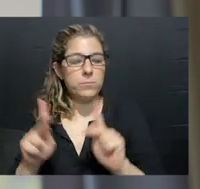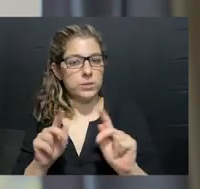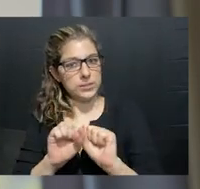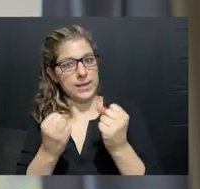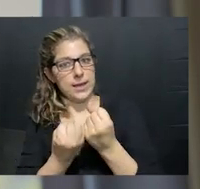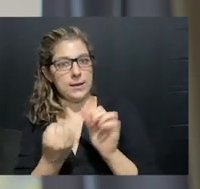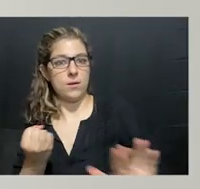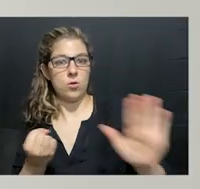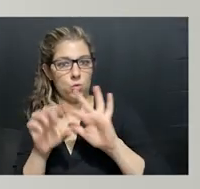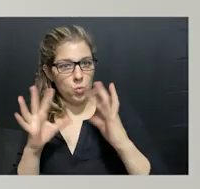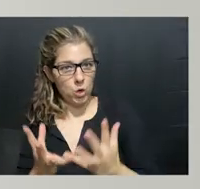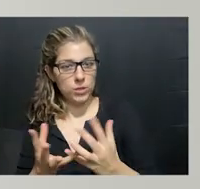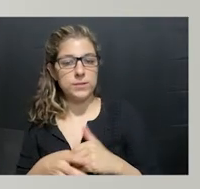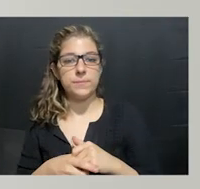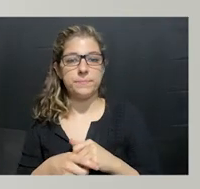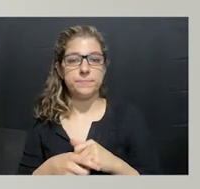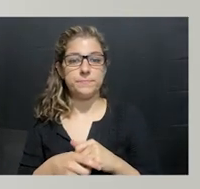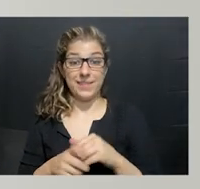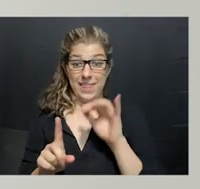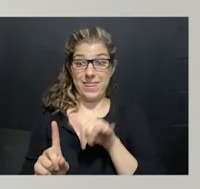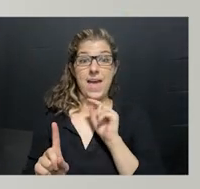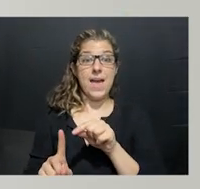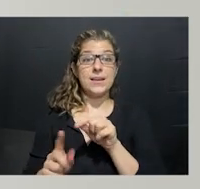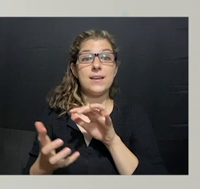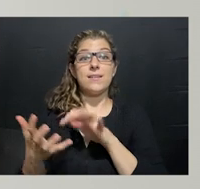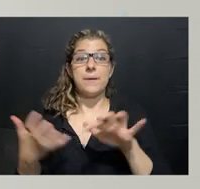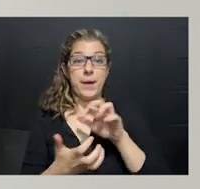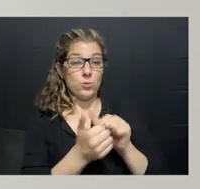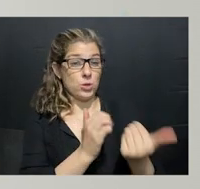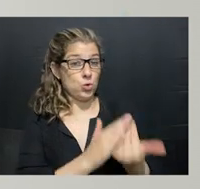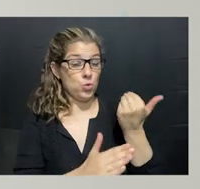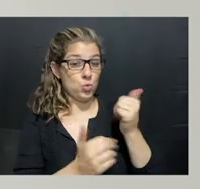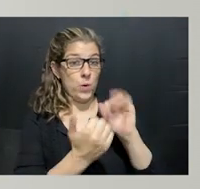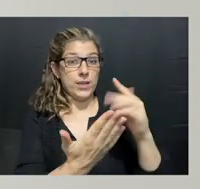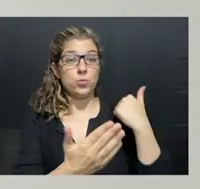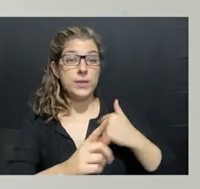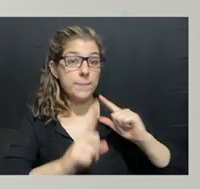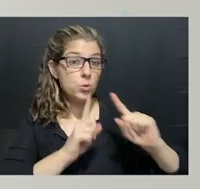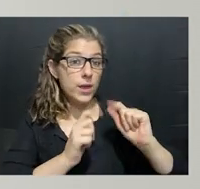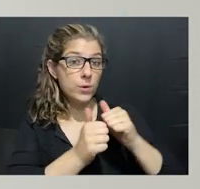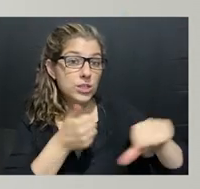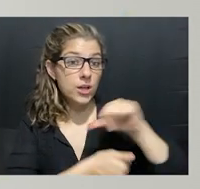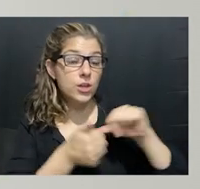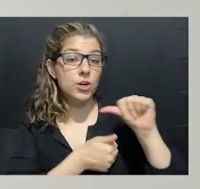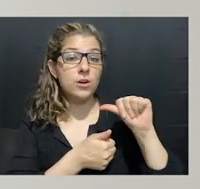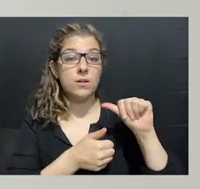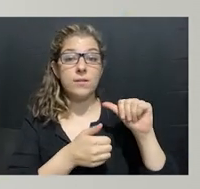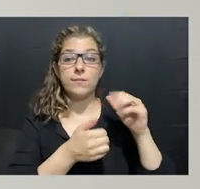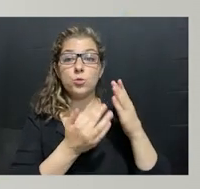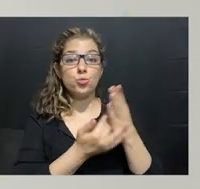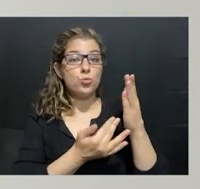across the world. That combined with the new ways that we communicate with one another through